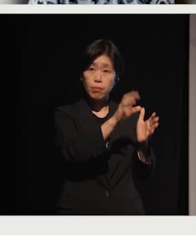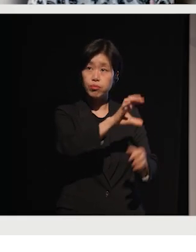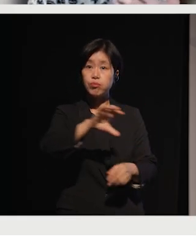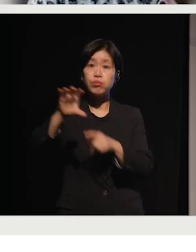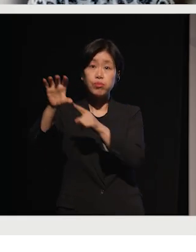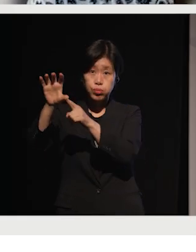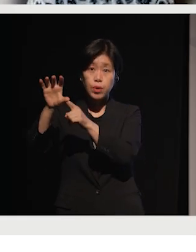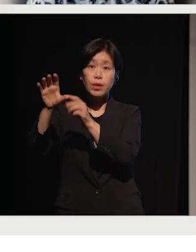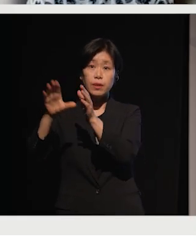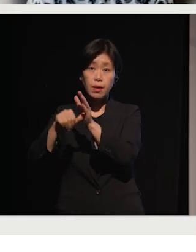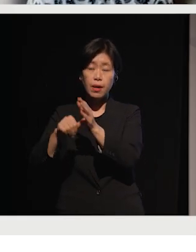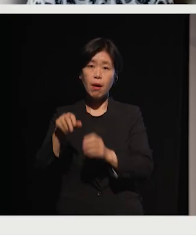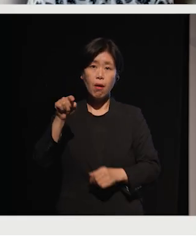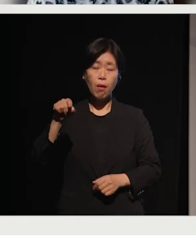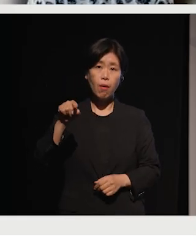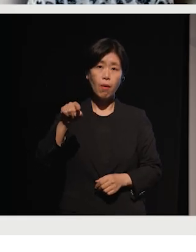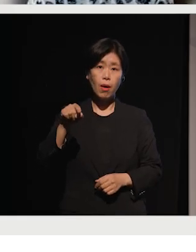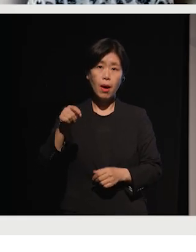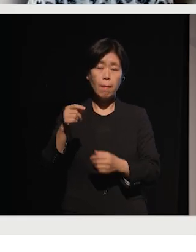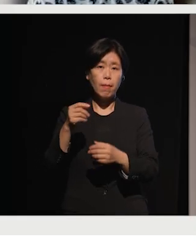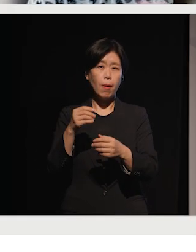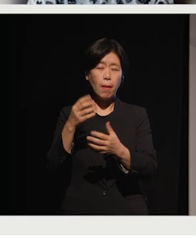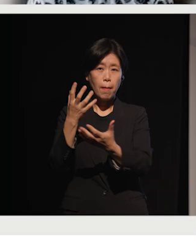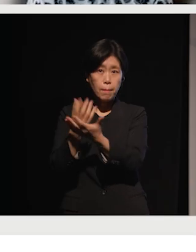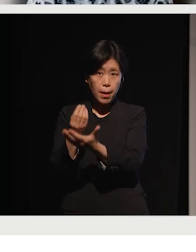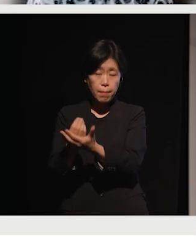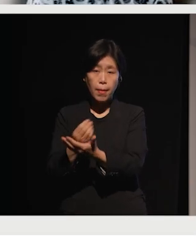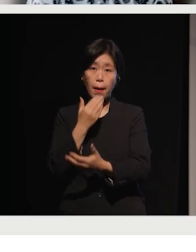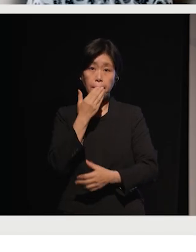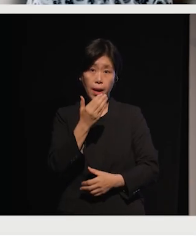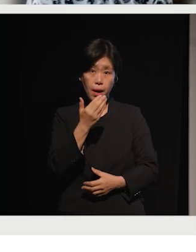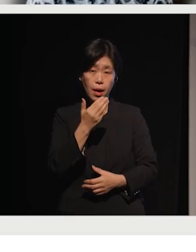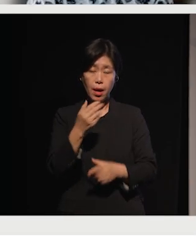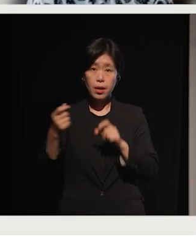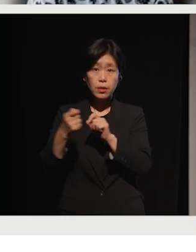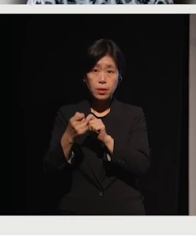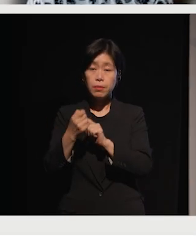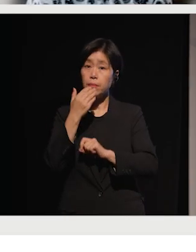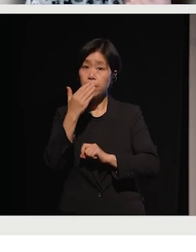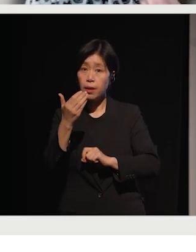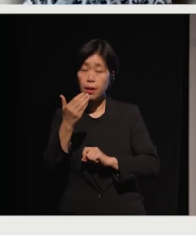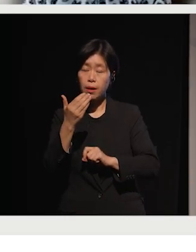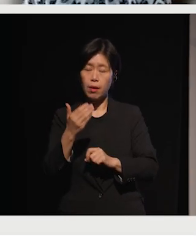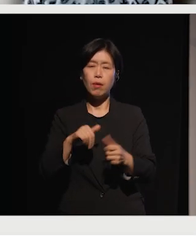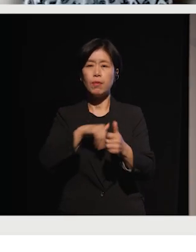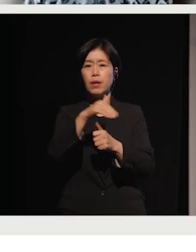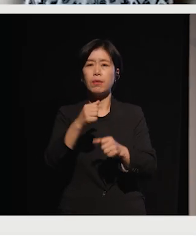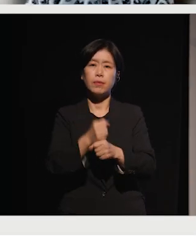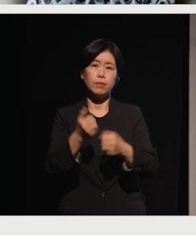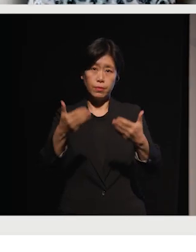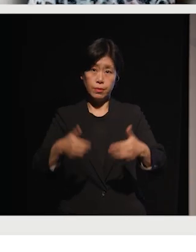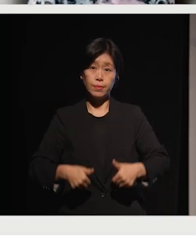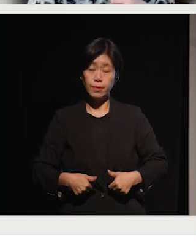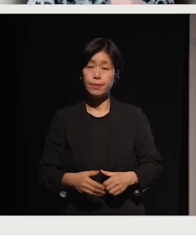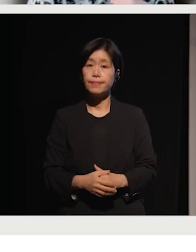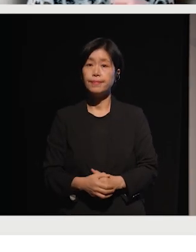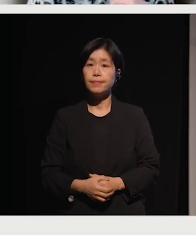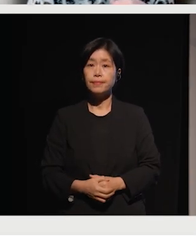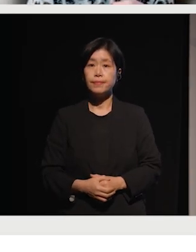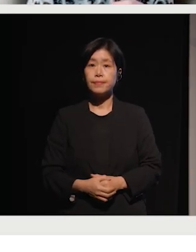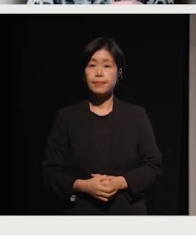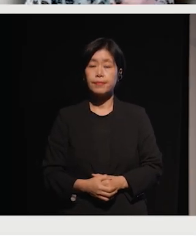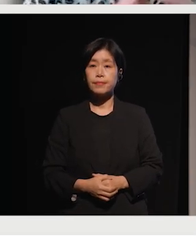files, we want those PDF files to be accessible for people who use screen readers. If